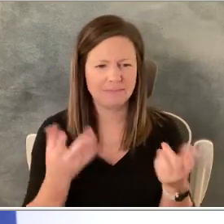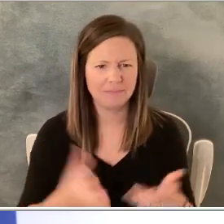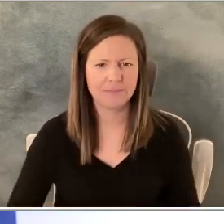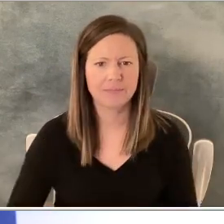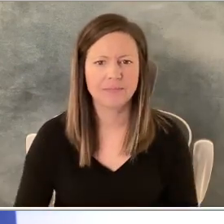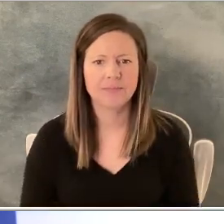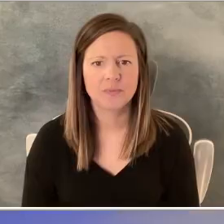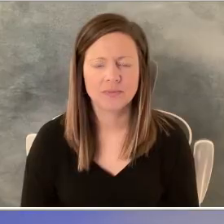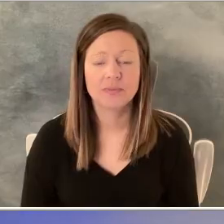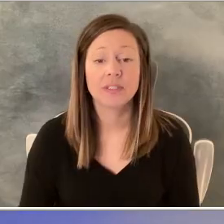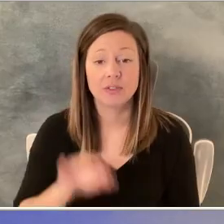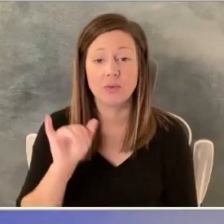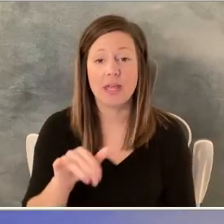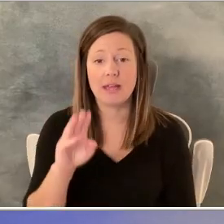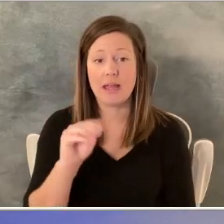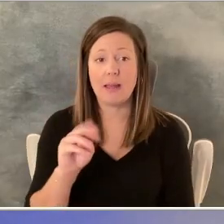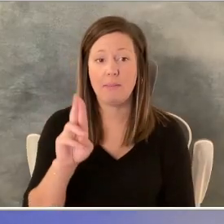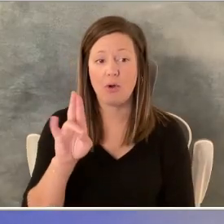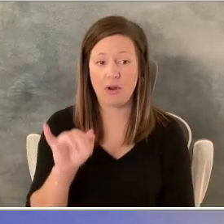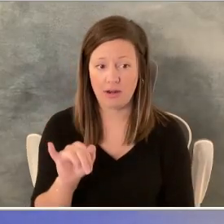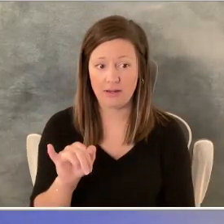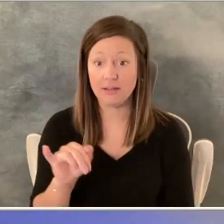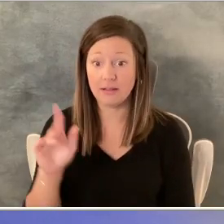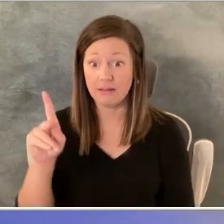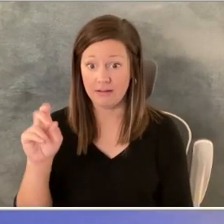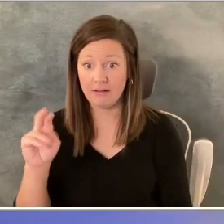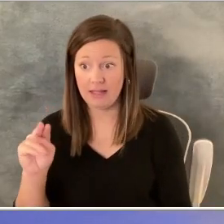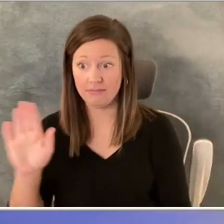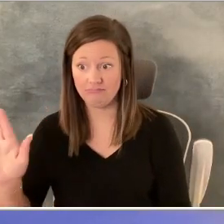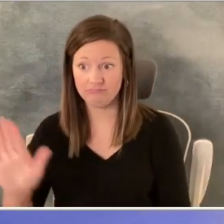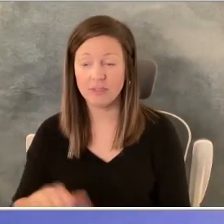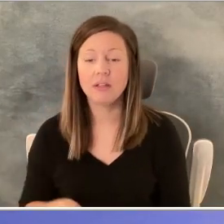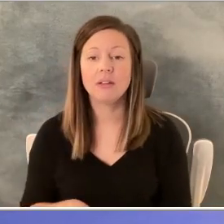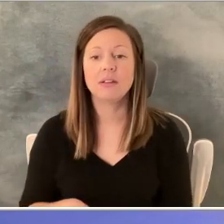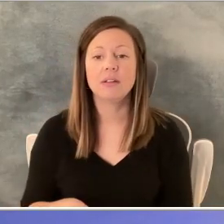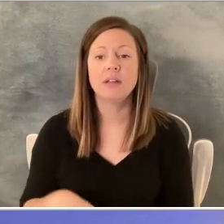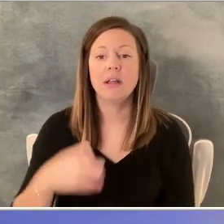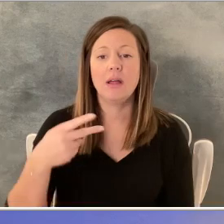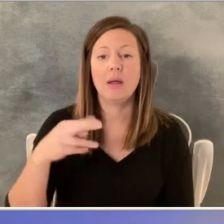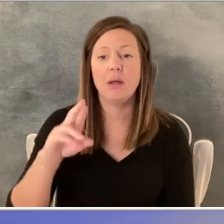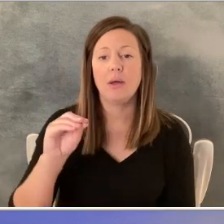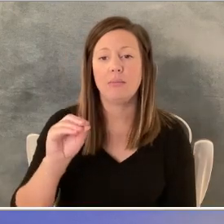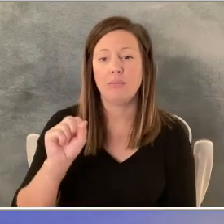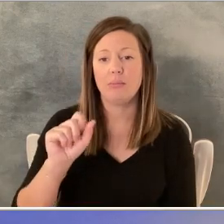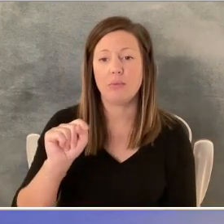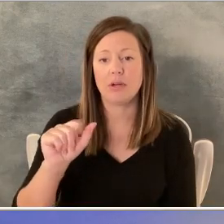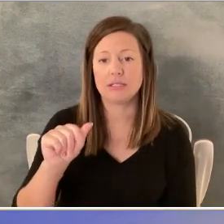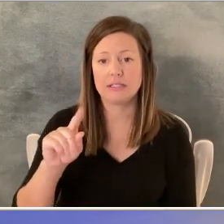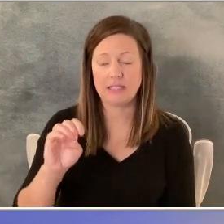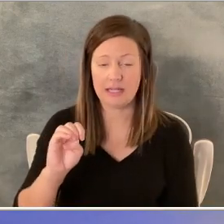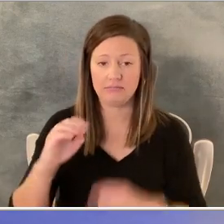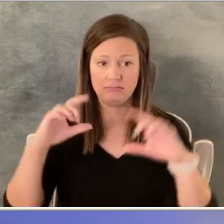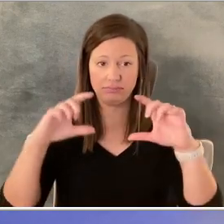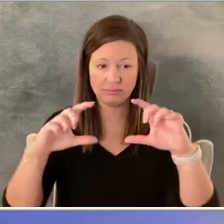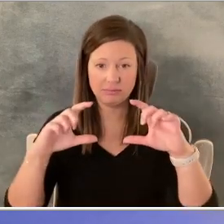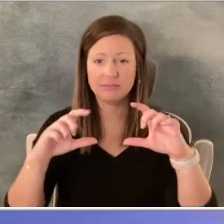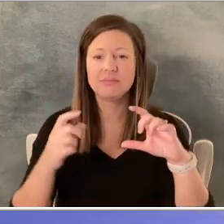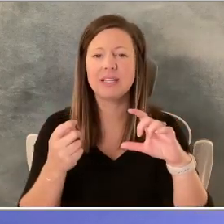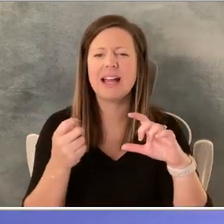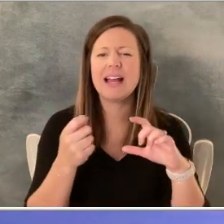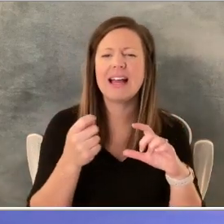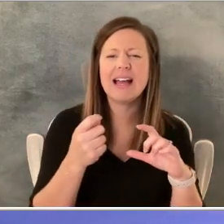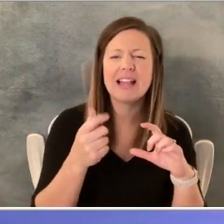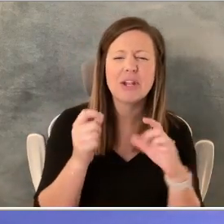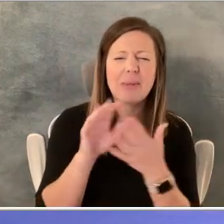an MRI, and this is actually Ken's MRI. So this is his prostate in the middle. It's a little hazy on this particular screen,